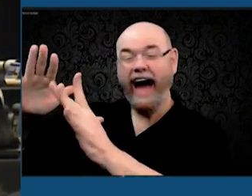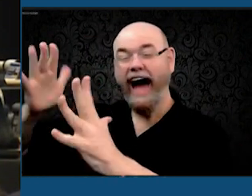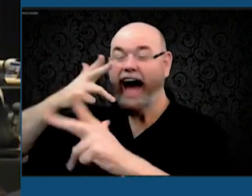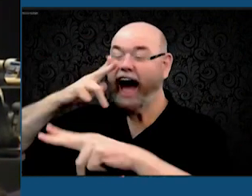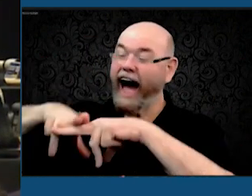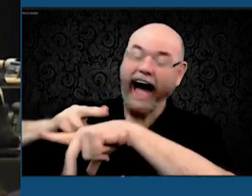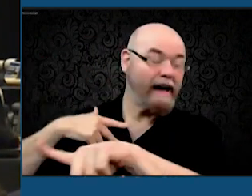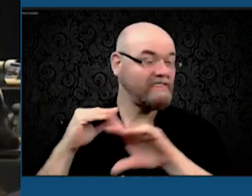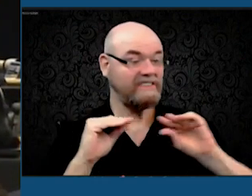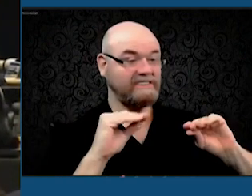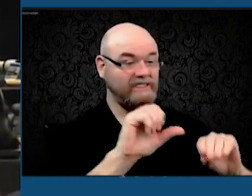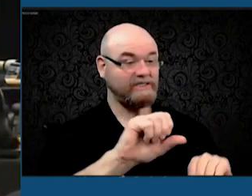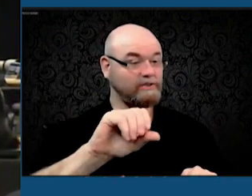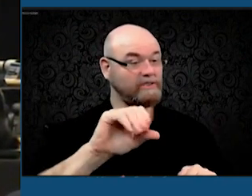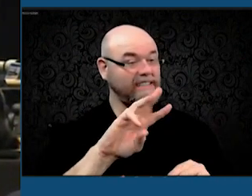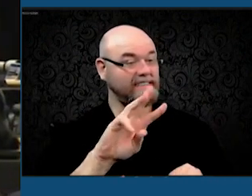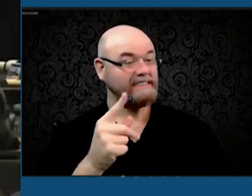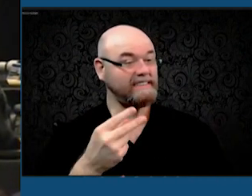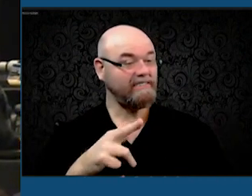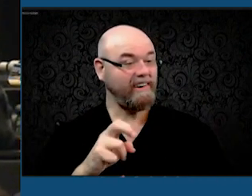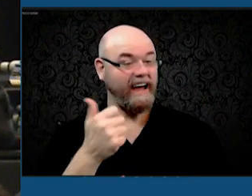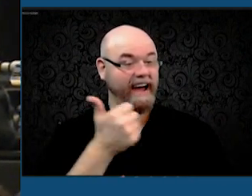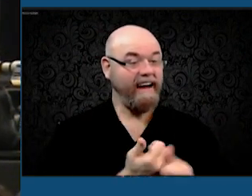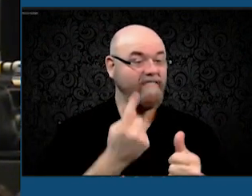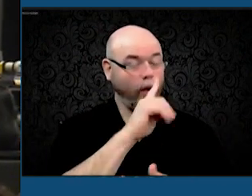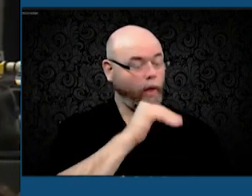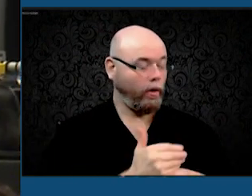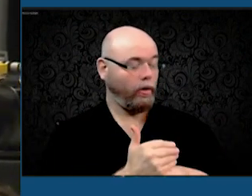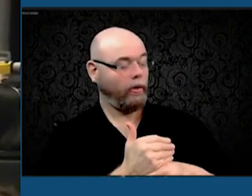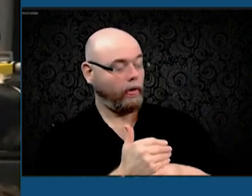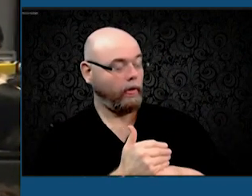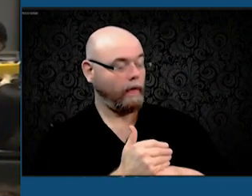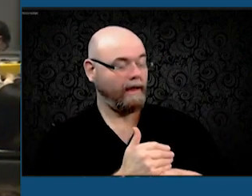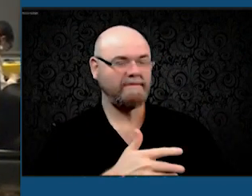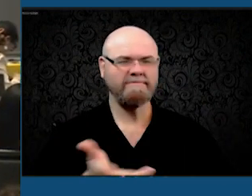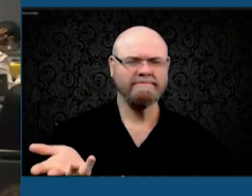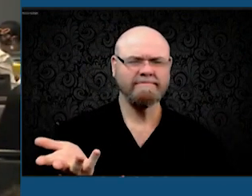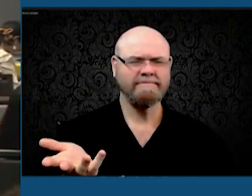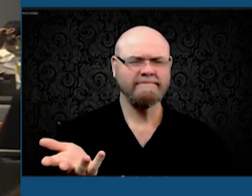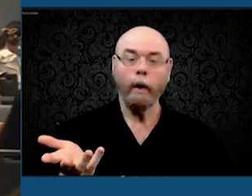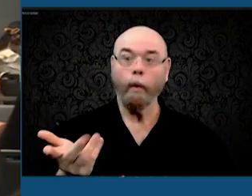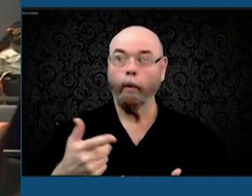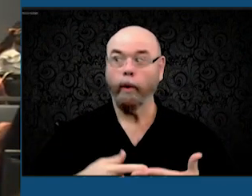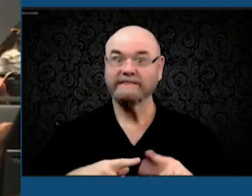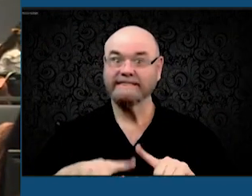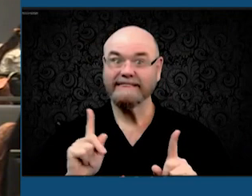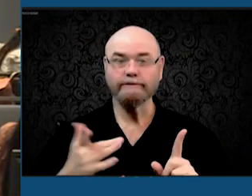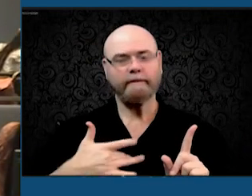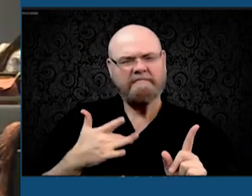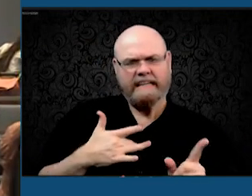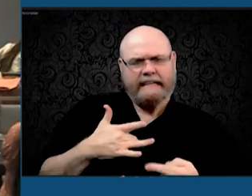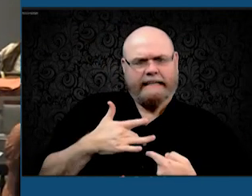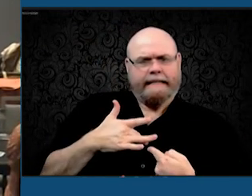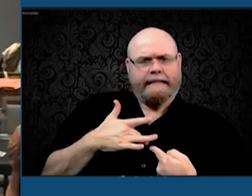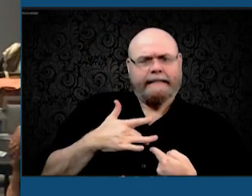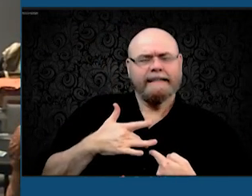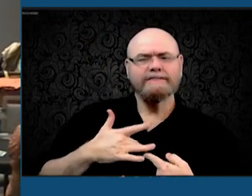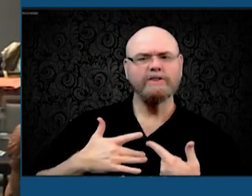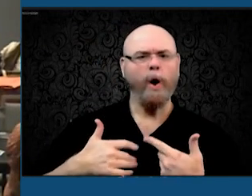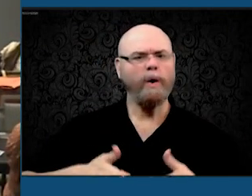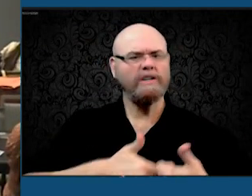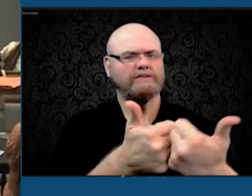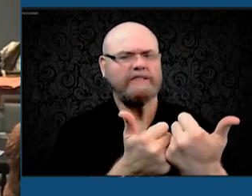everybody's like, what's the difference? The difference was feeling. And so he challenged the New York State